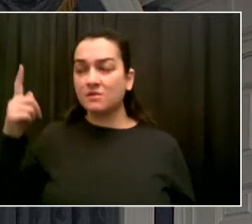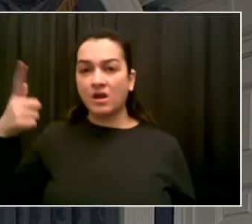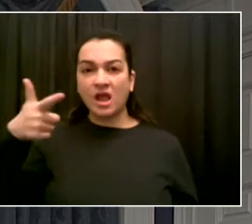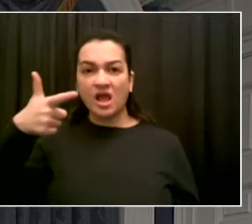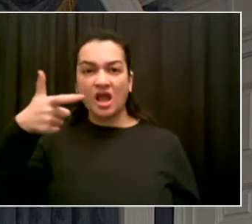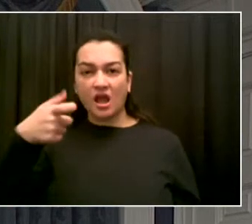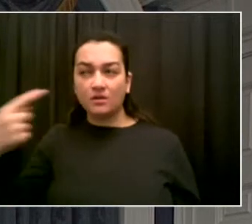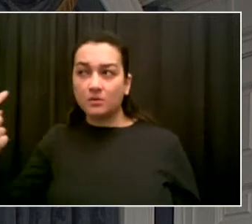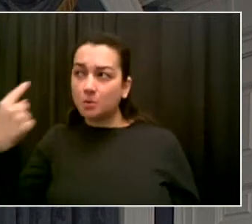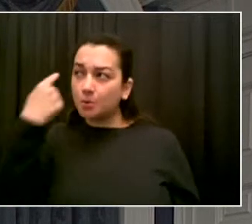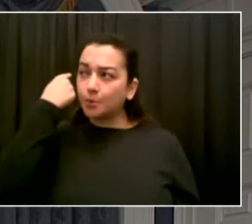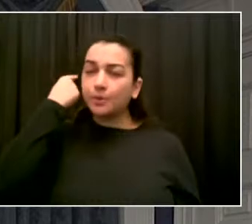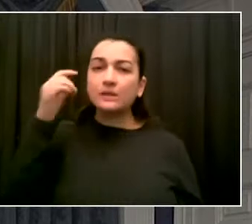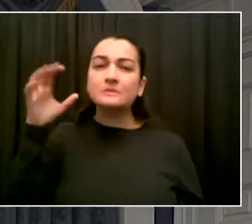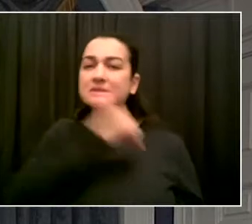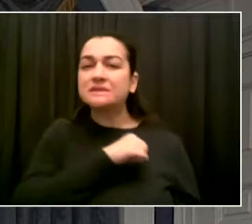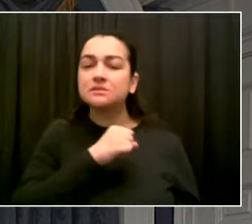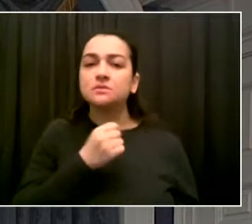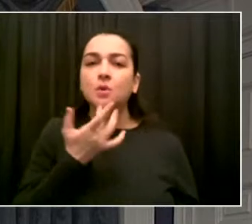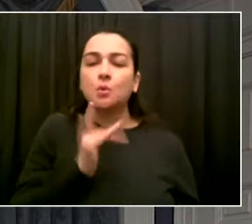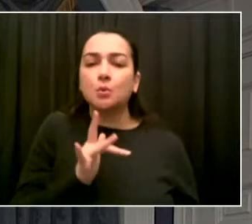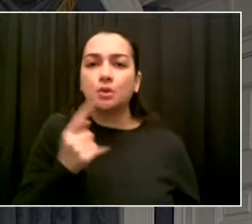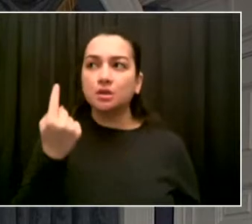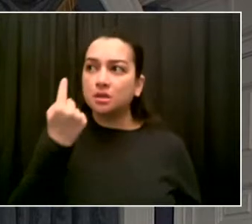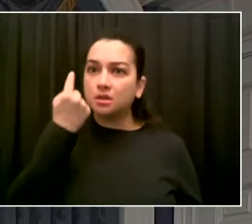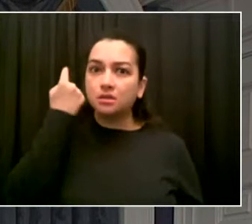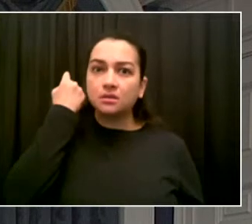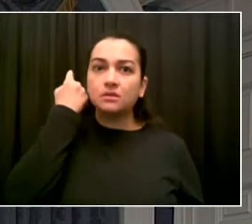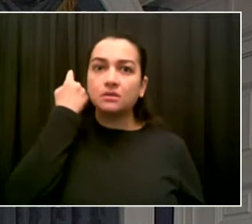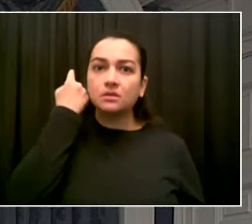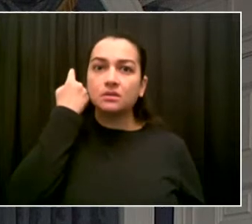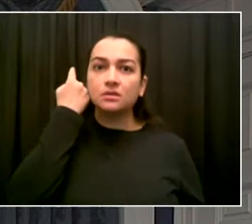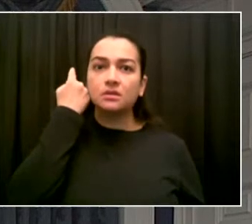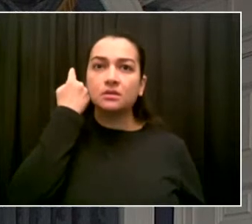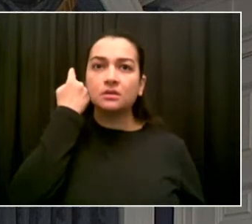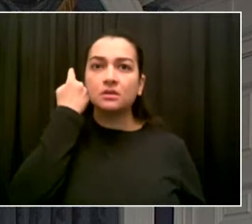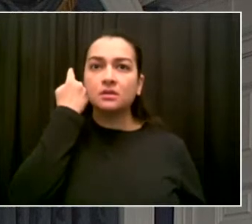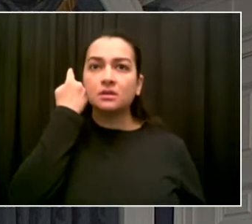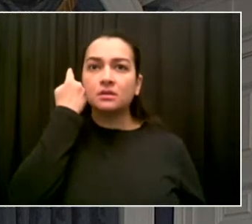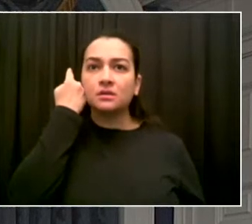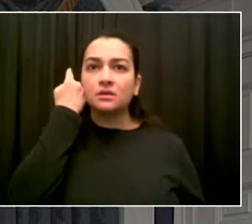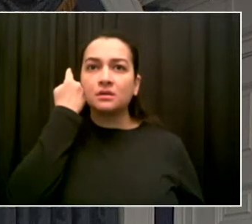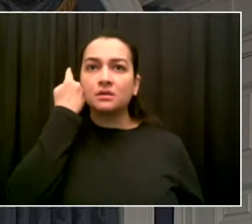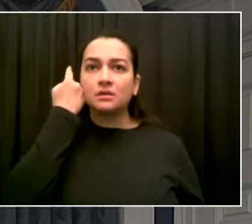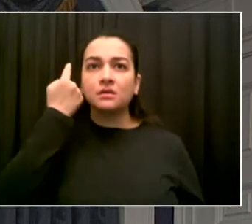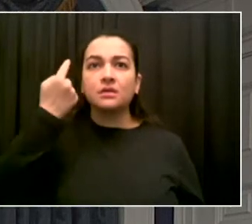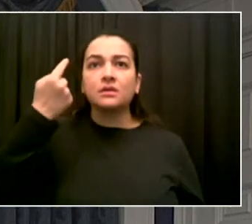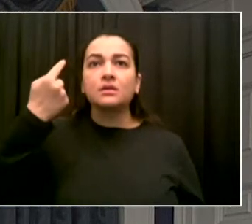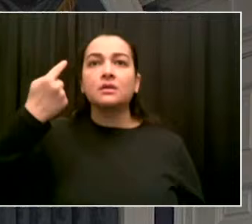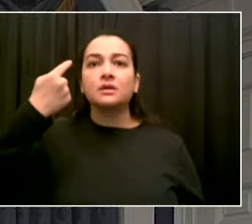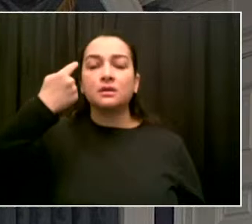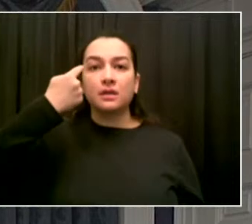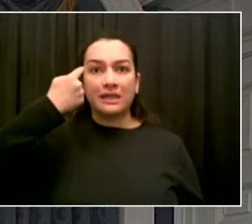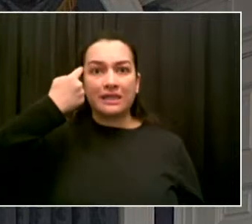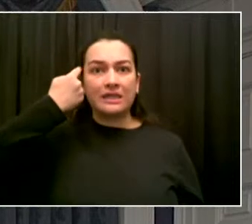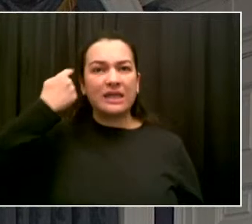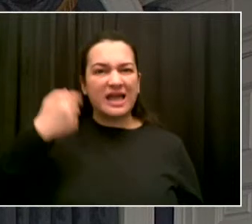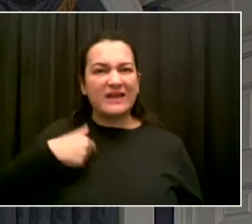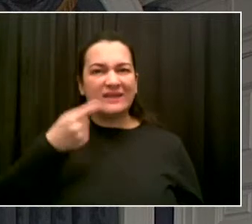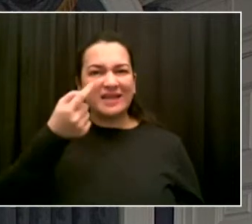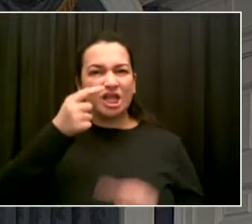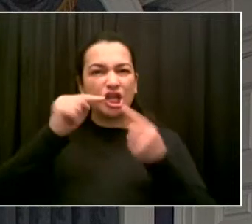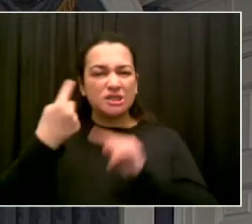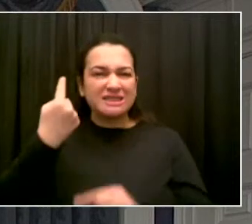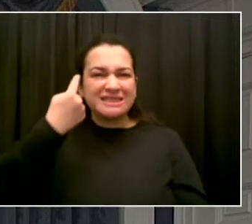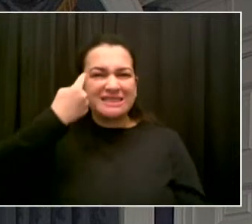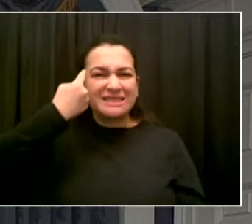On top of it all, we have the pandemic going on. And I just talked to a neighbor yesterday whose daughter is afraid to go